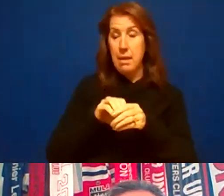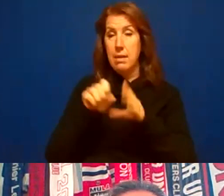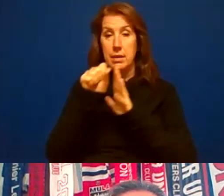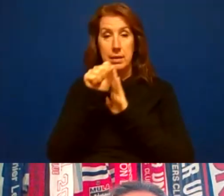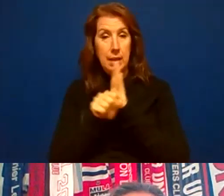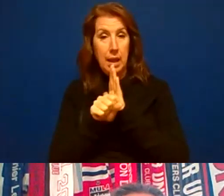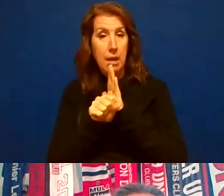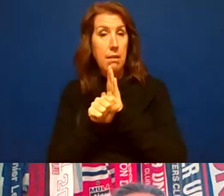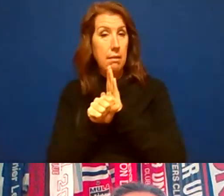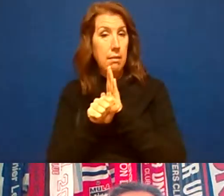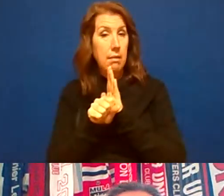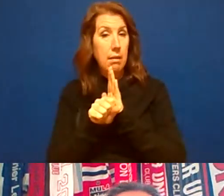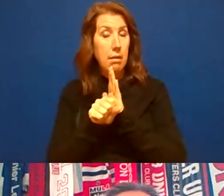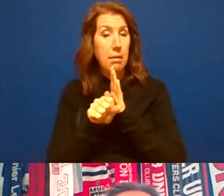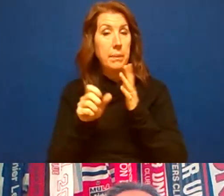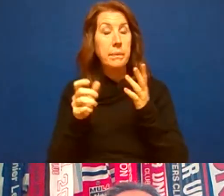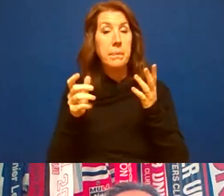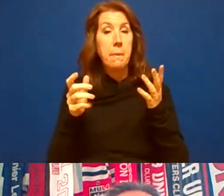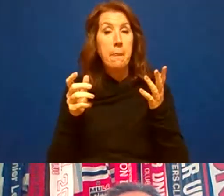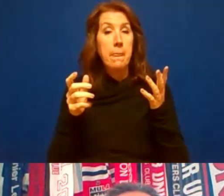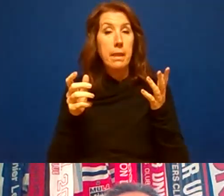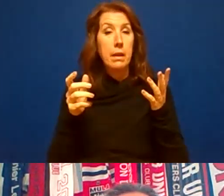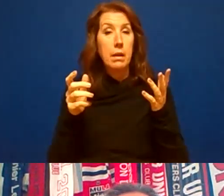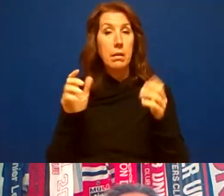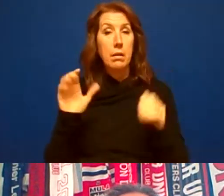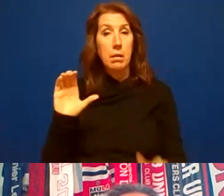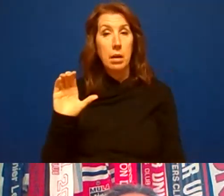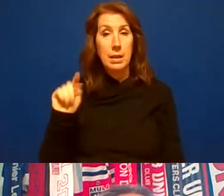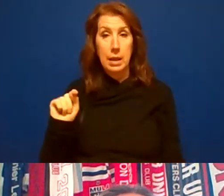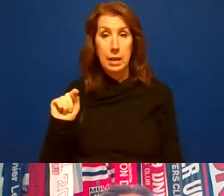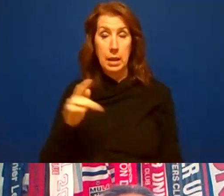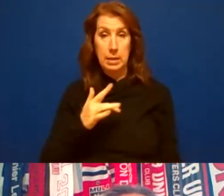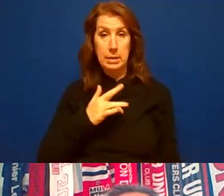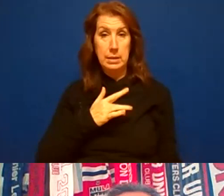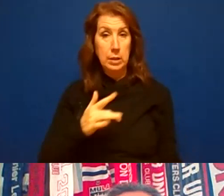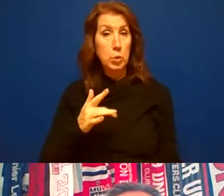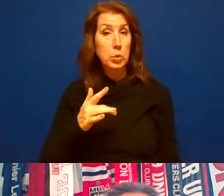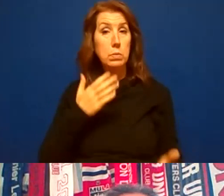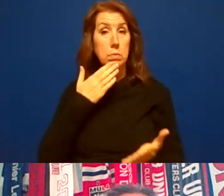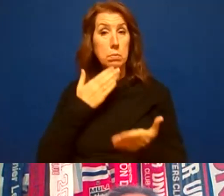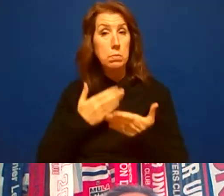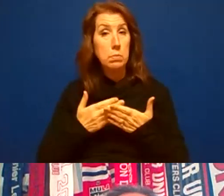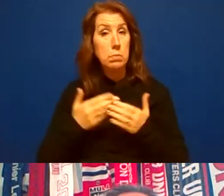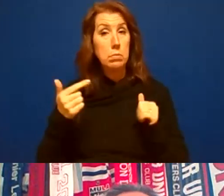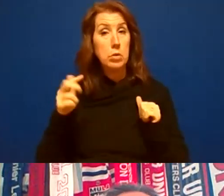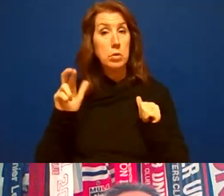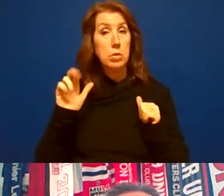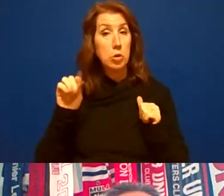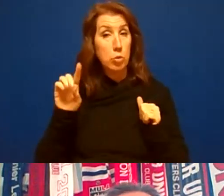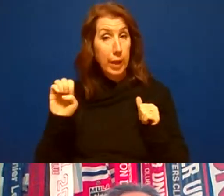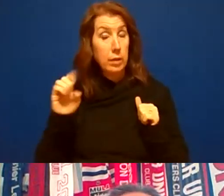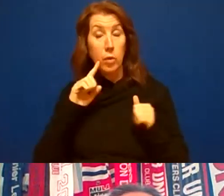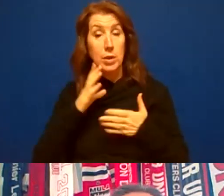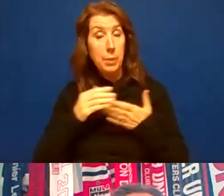certain that even though Connecticut tends to get high grades on a lot of things and does do a lot of things